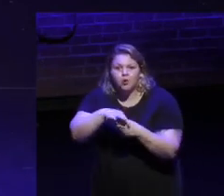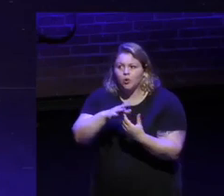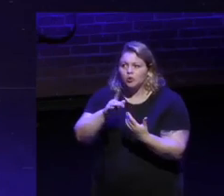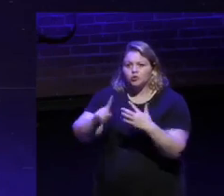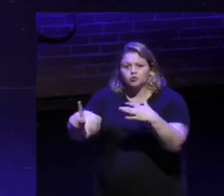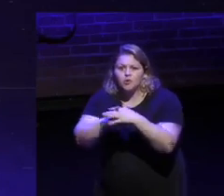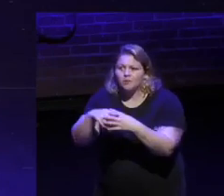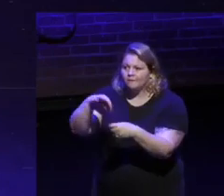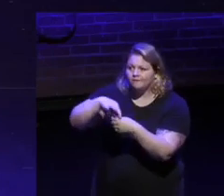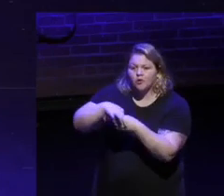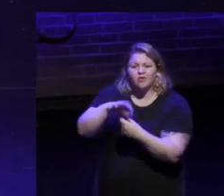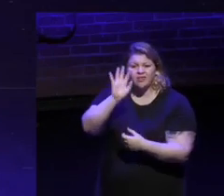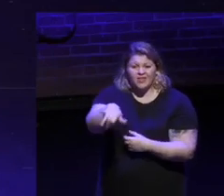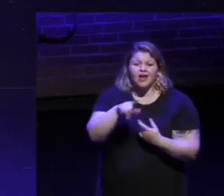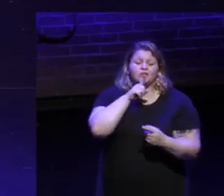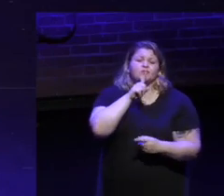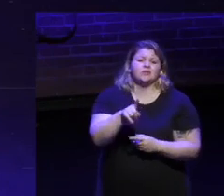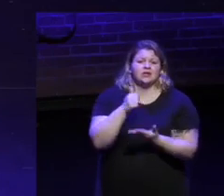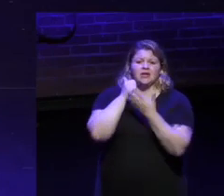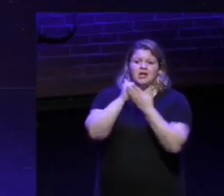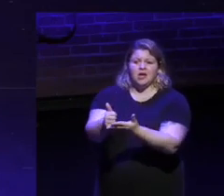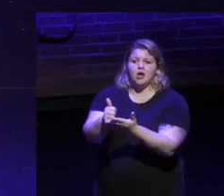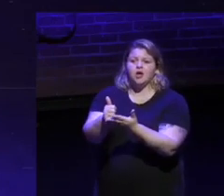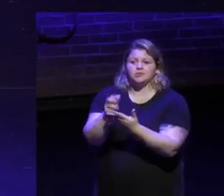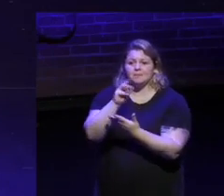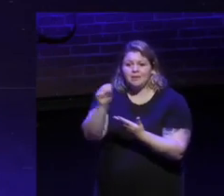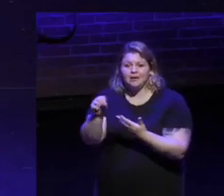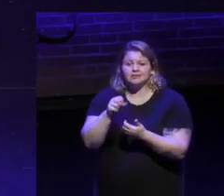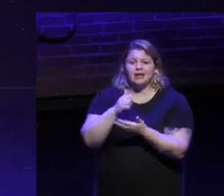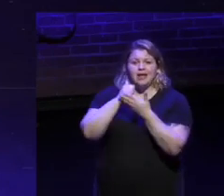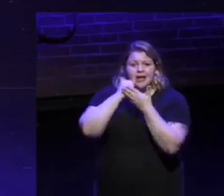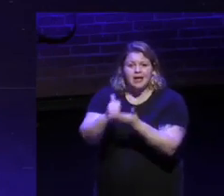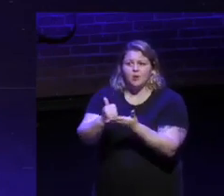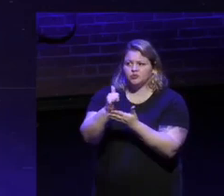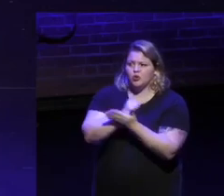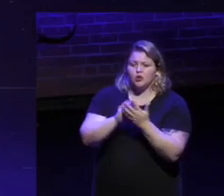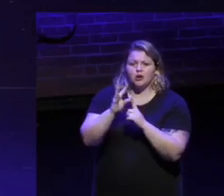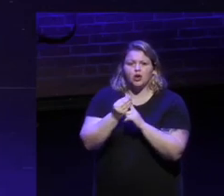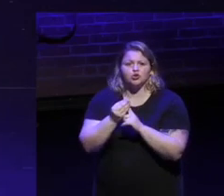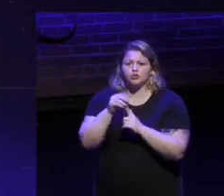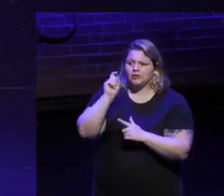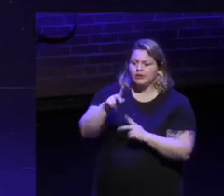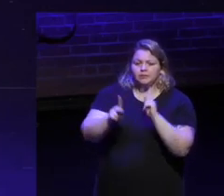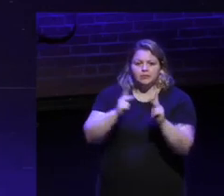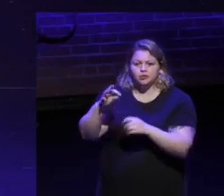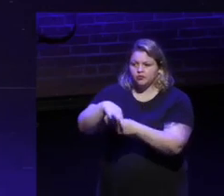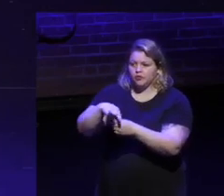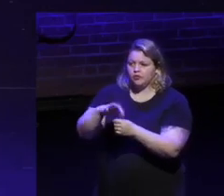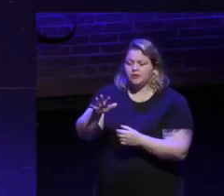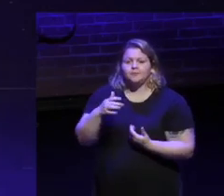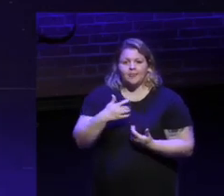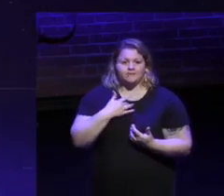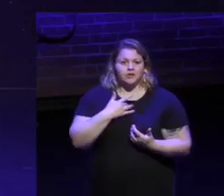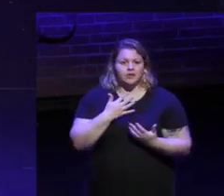going to help art and culture, but frankly help the Commonwealth. I think we're heading into some choppy waters as I think about what's ahead economically. I'm an optimist